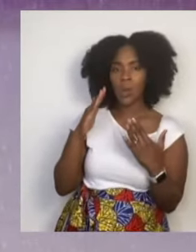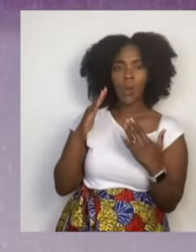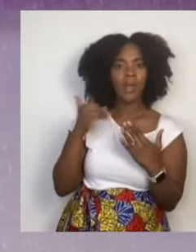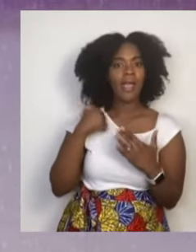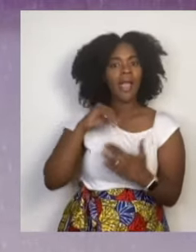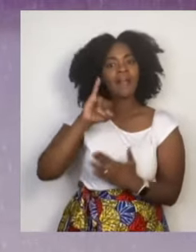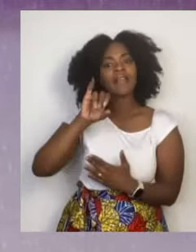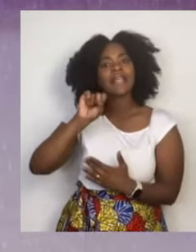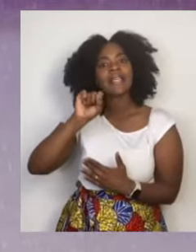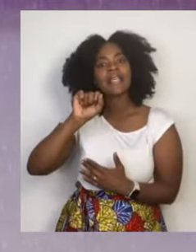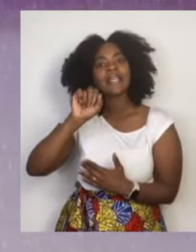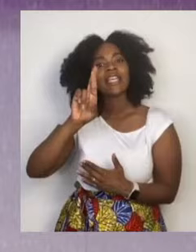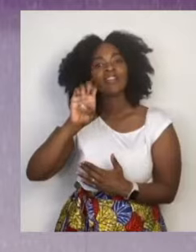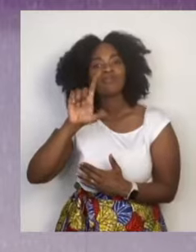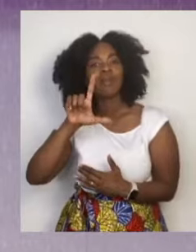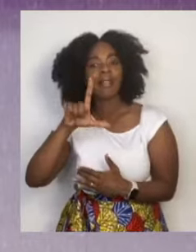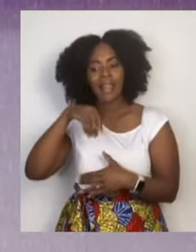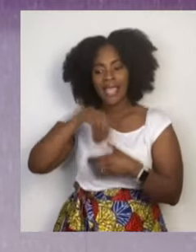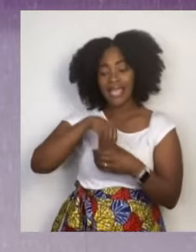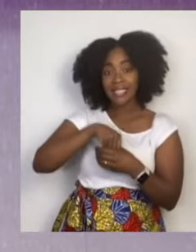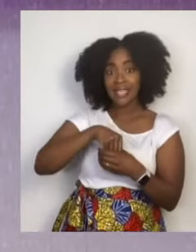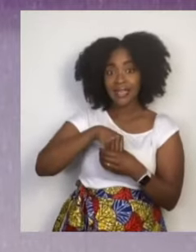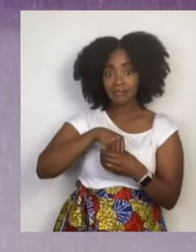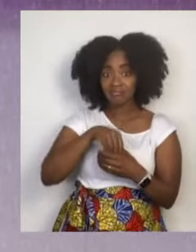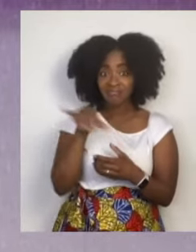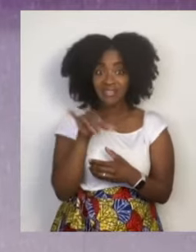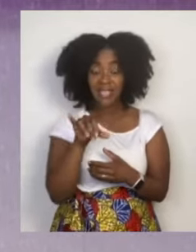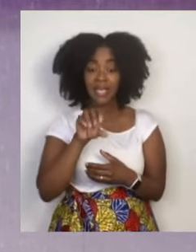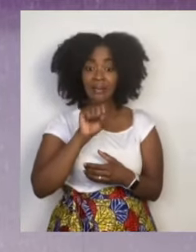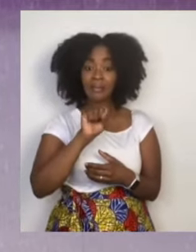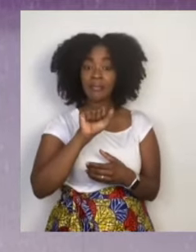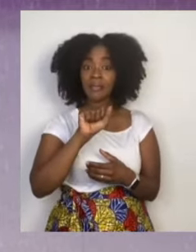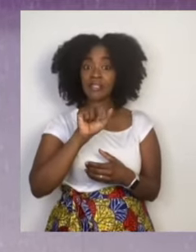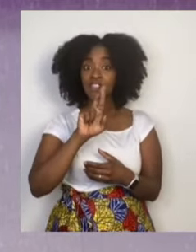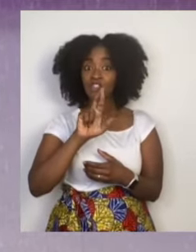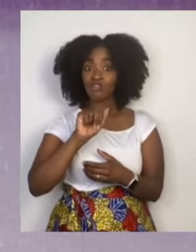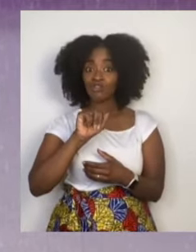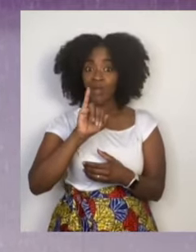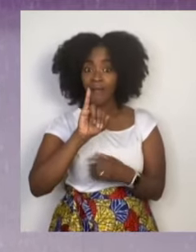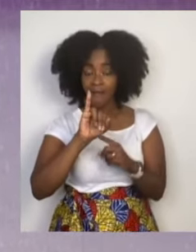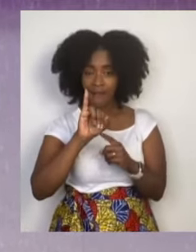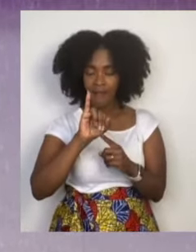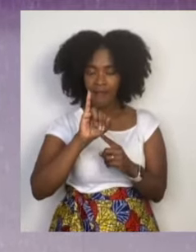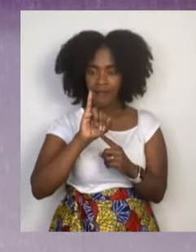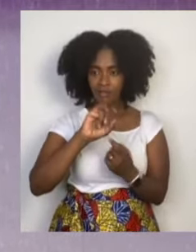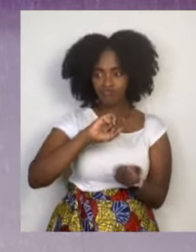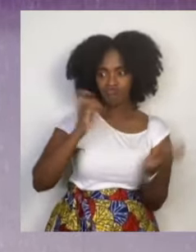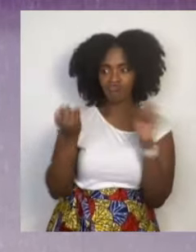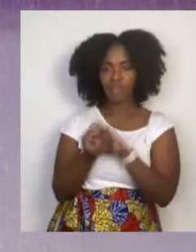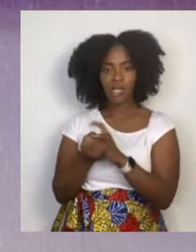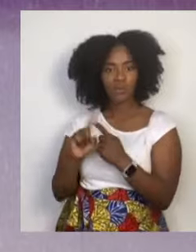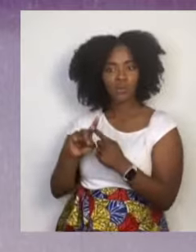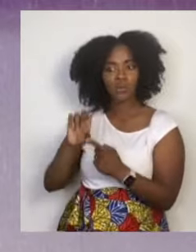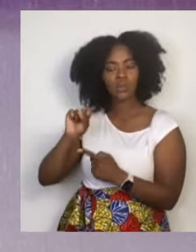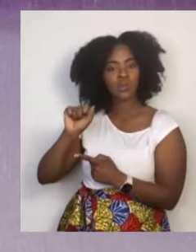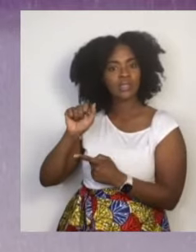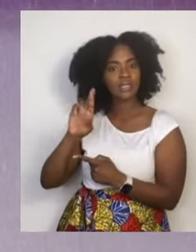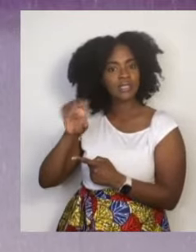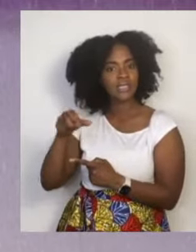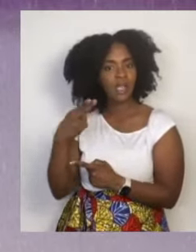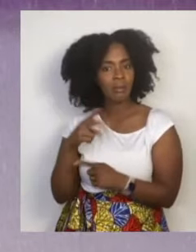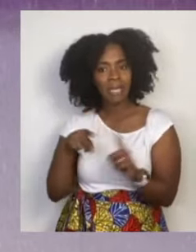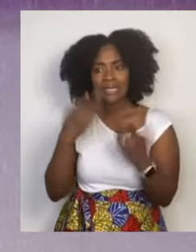Sarai didn't know there was a Sarah on the inside of her. There is some stuff in you that you have not